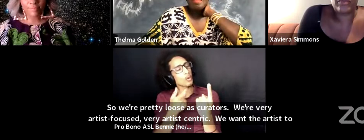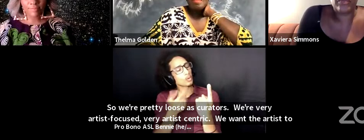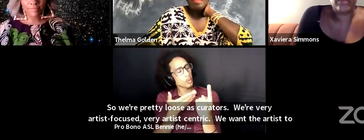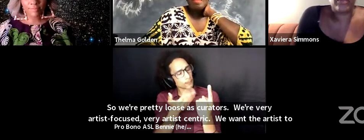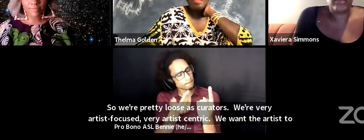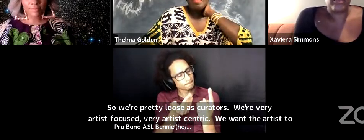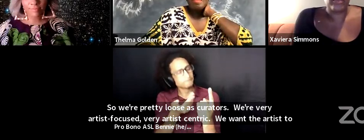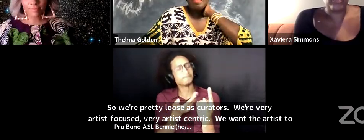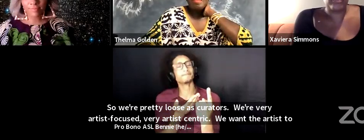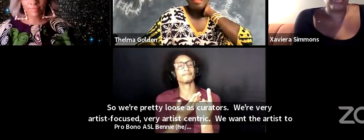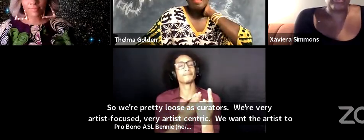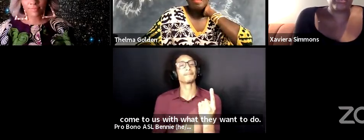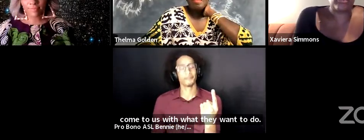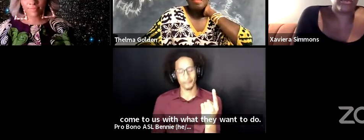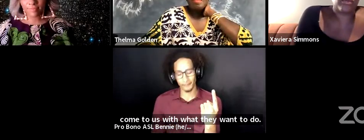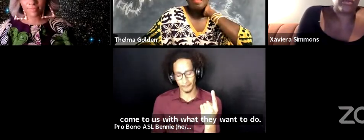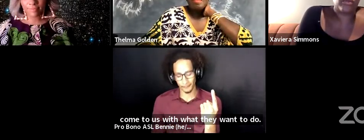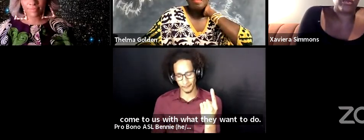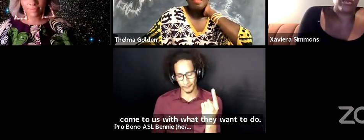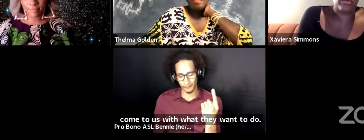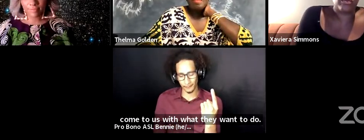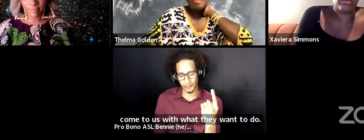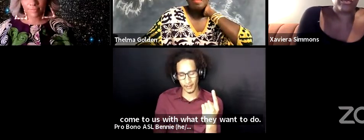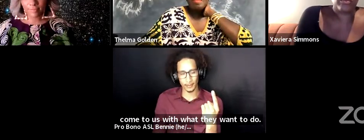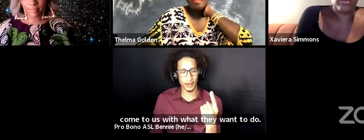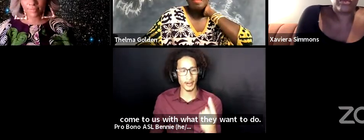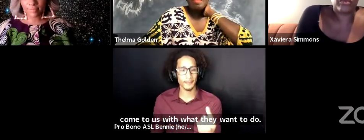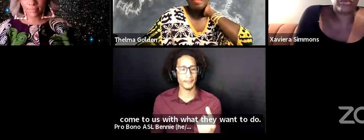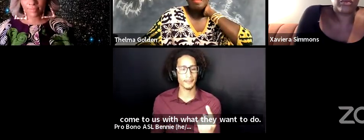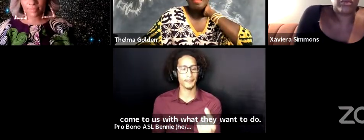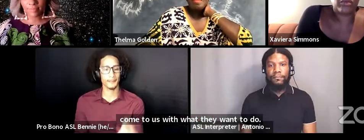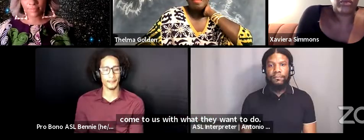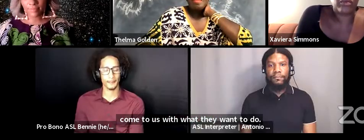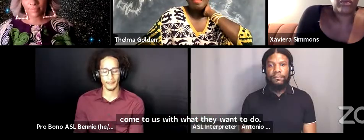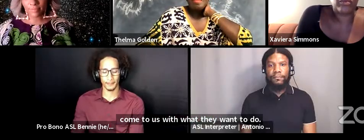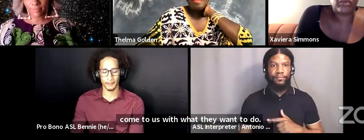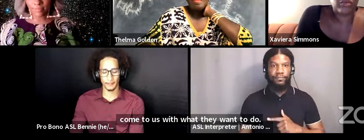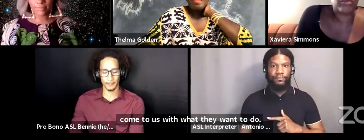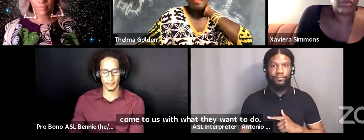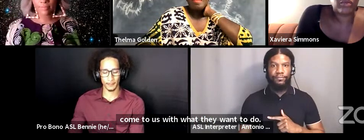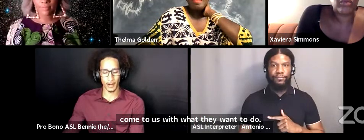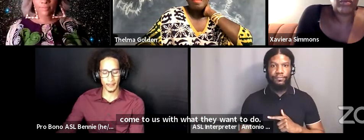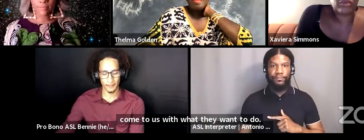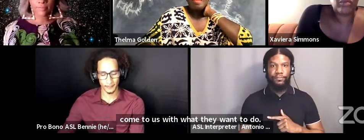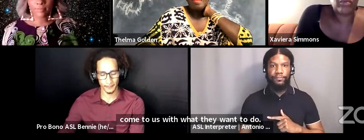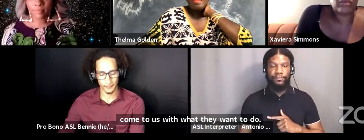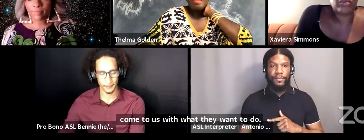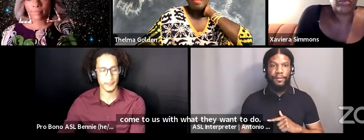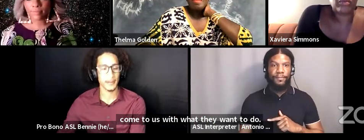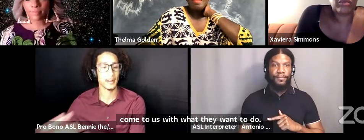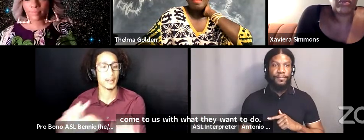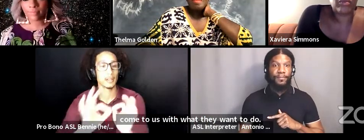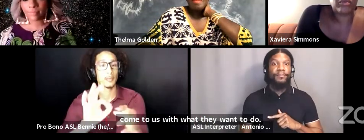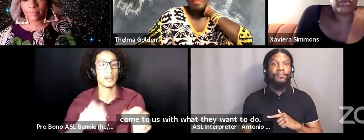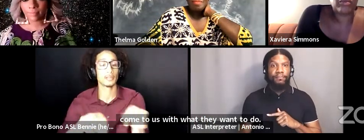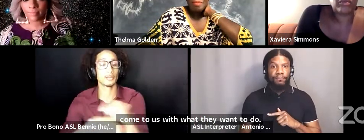as you know, Xiveria mentioned earlier, she had an idea in her sketchbook, right? You know,